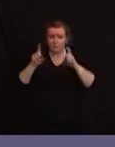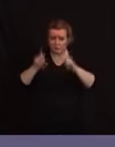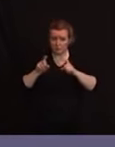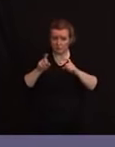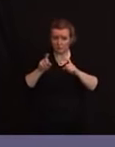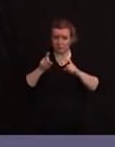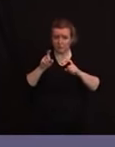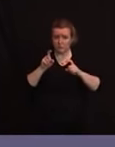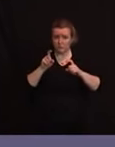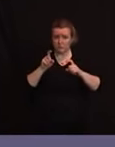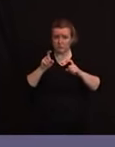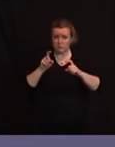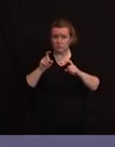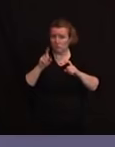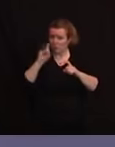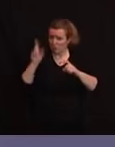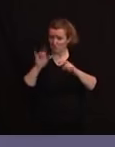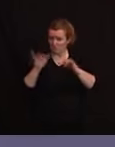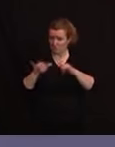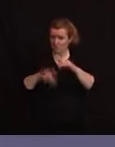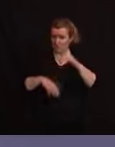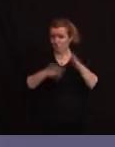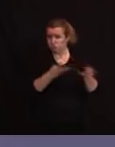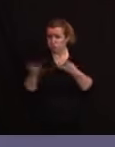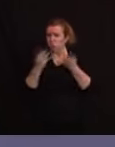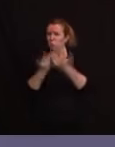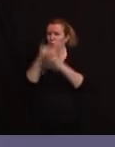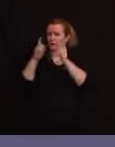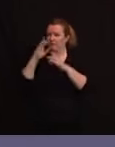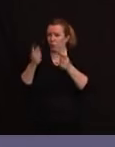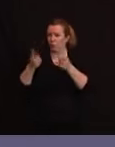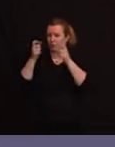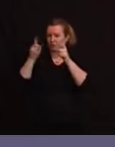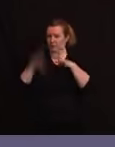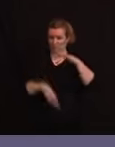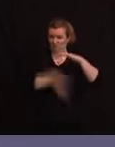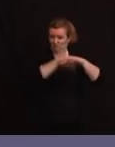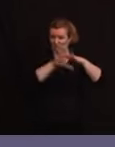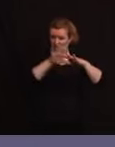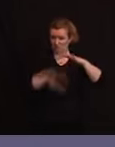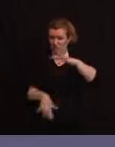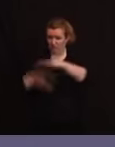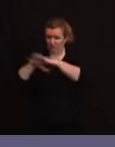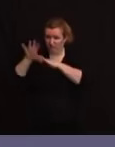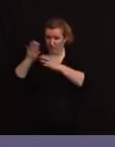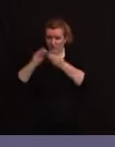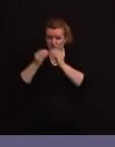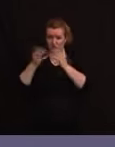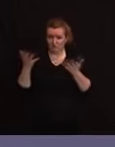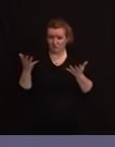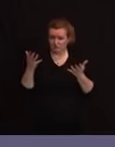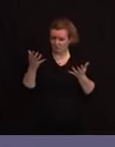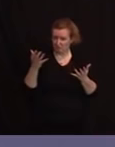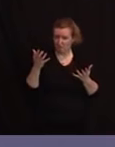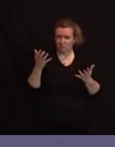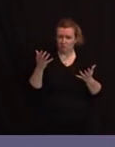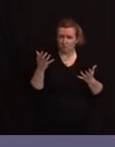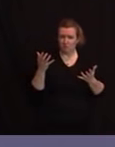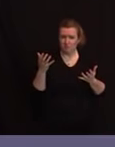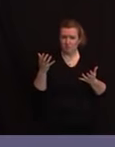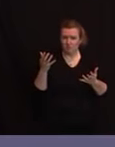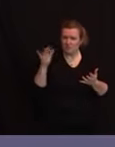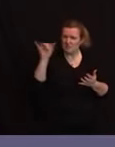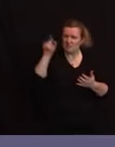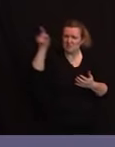Also curious, health officials in the hardest hit parts of North Jersey, are we still doing contact tracing, or is that just something that we don't have